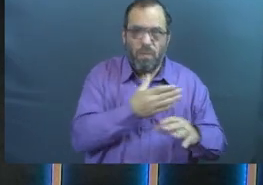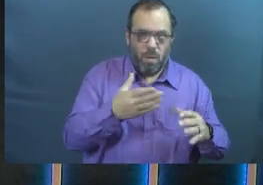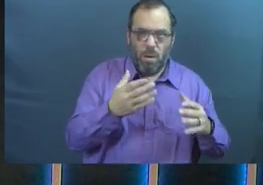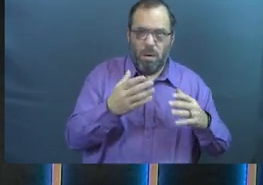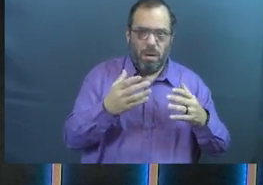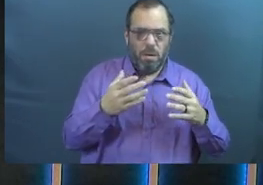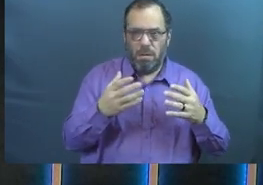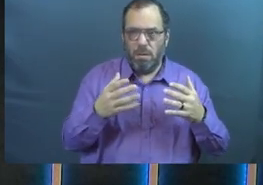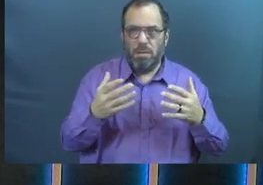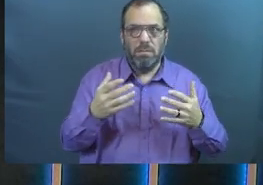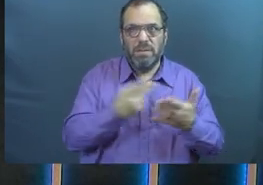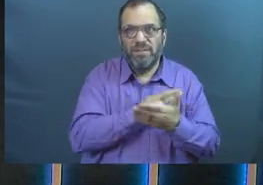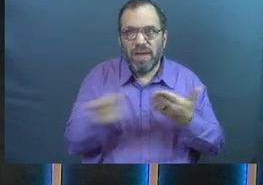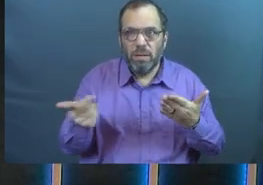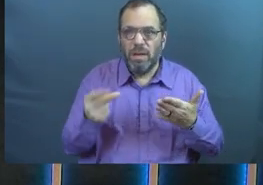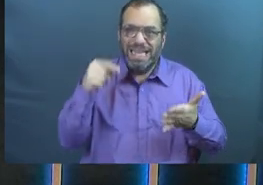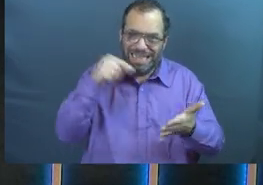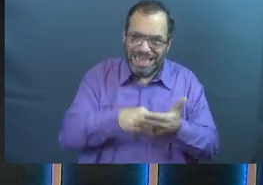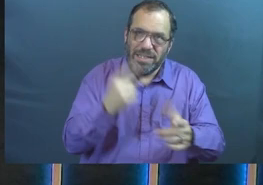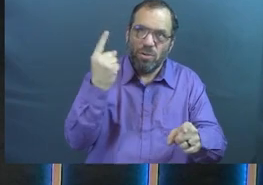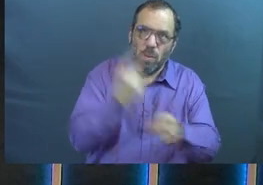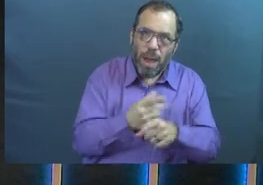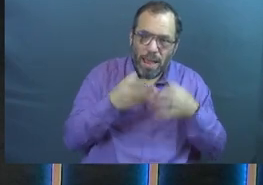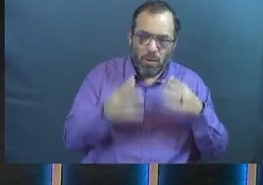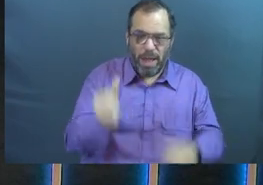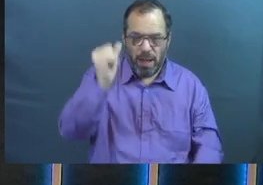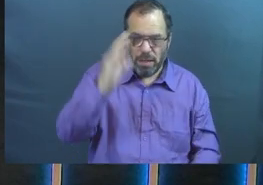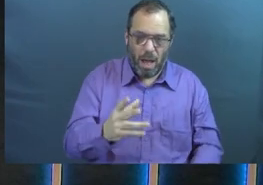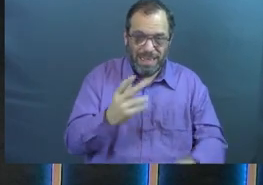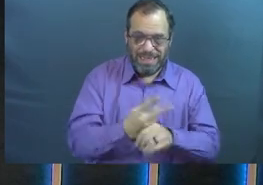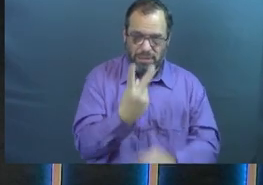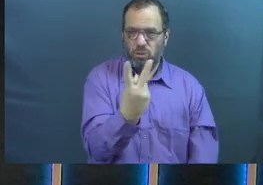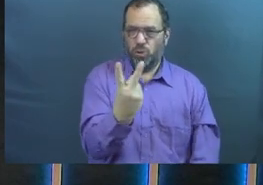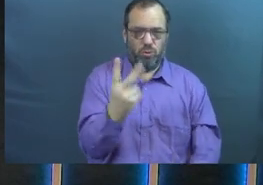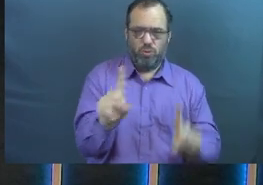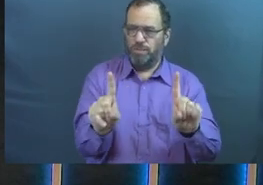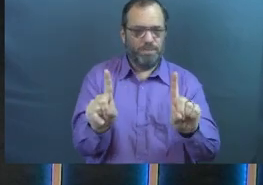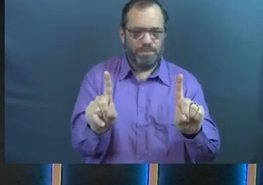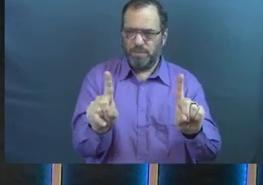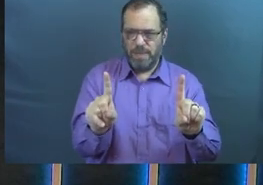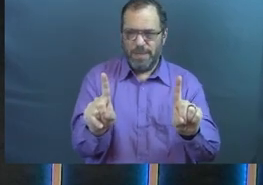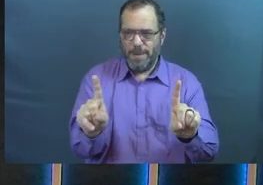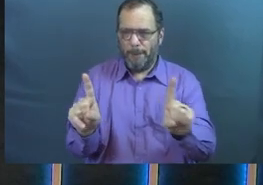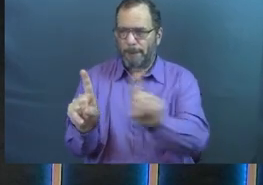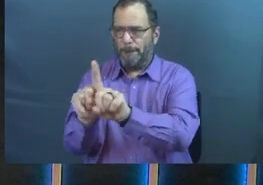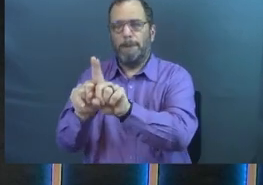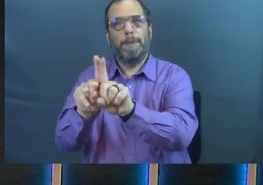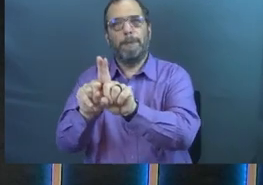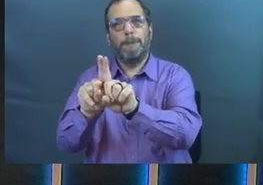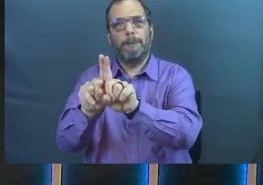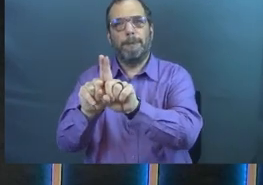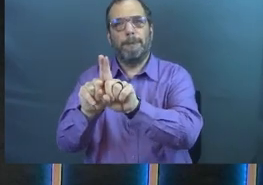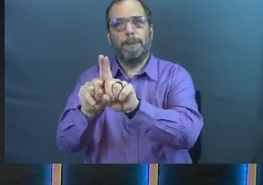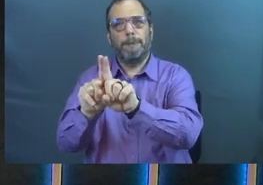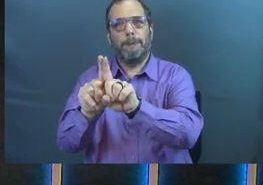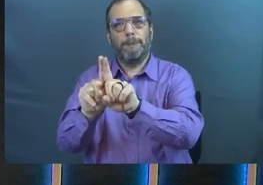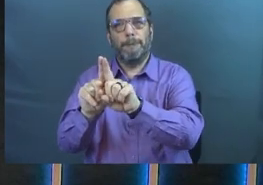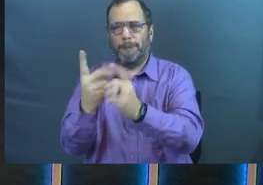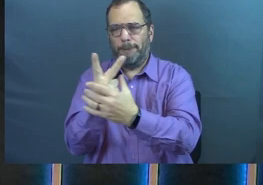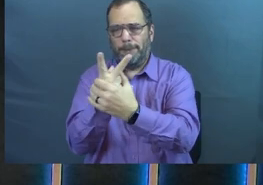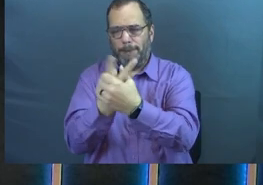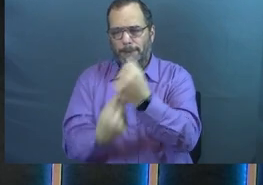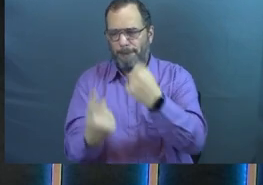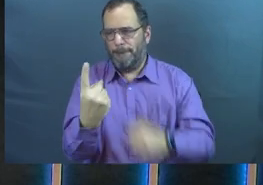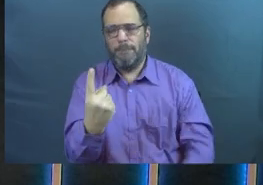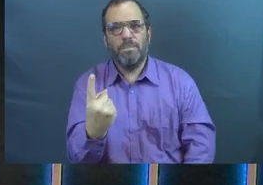this is how it was supposed to be. He says, God takes two people and he bonds them. And